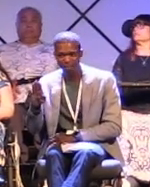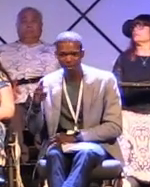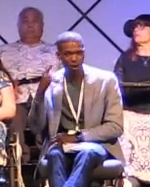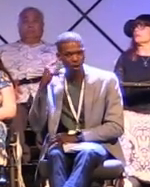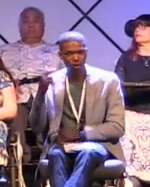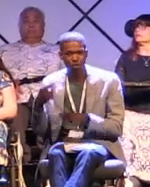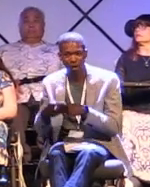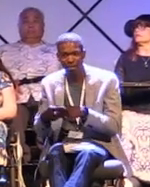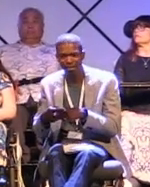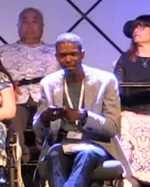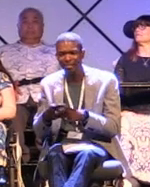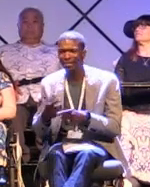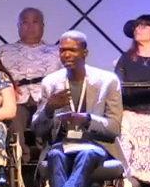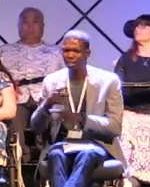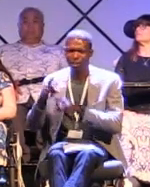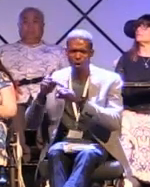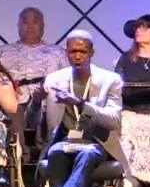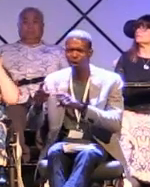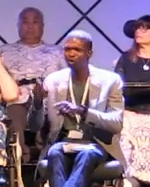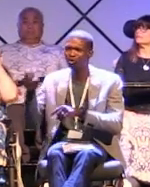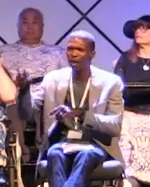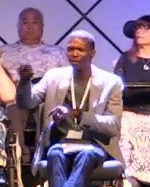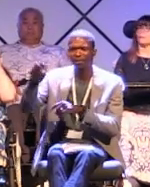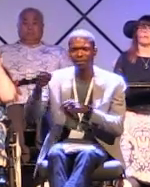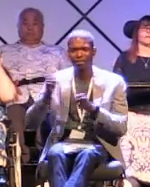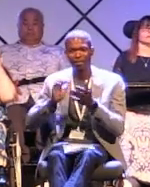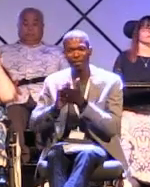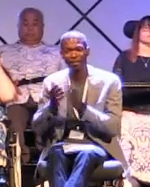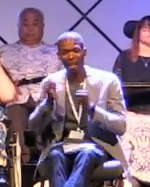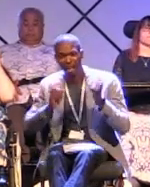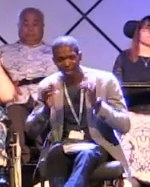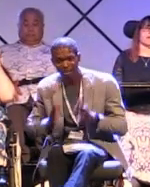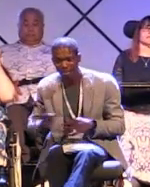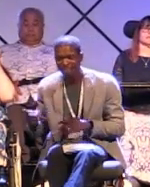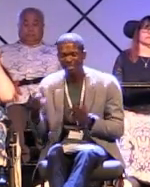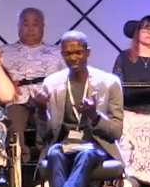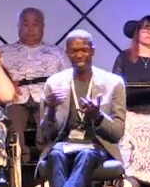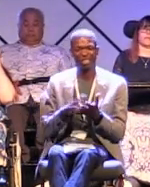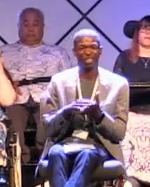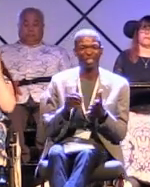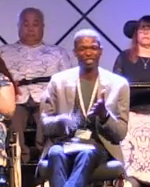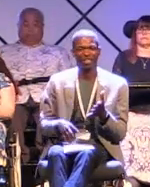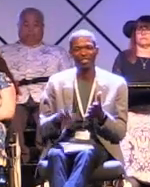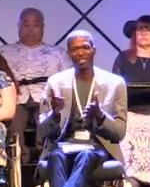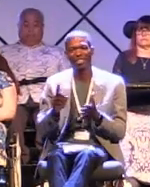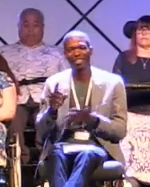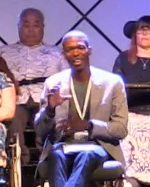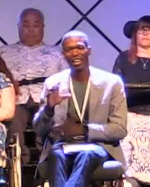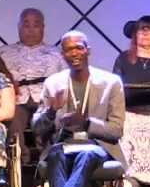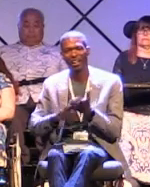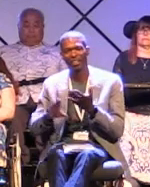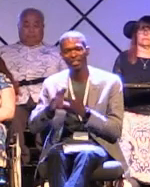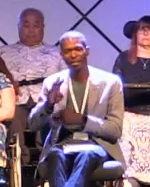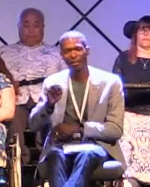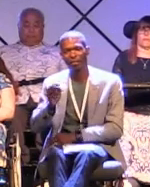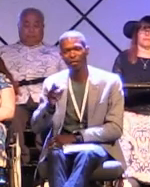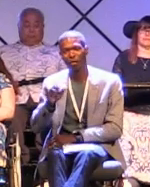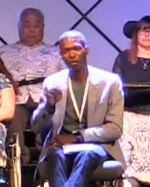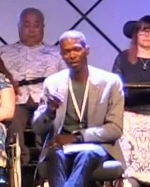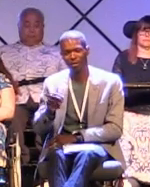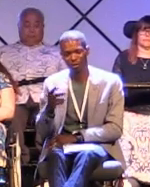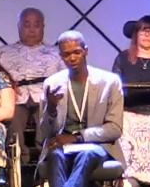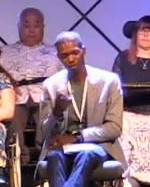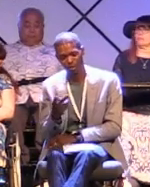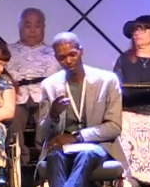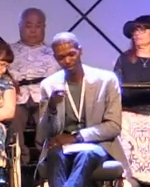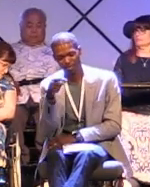big dreams to travel and become an actor. He is presently a student at the College of Marin, where he and Trevi will be